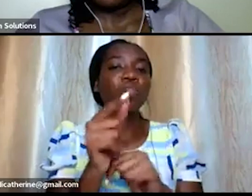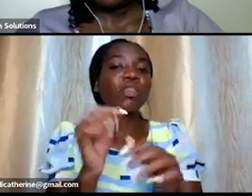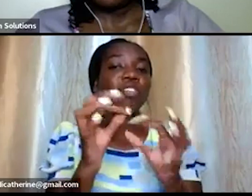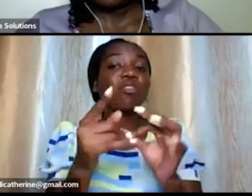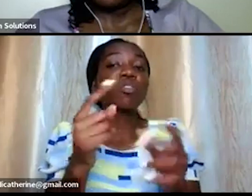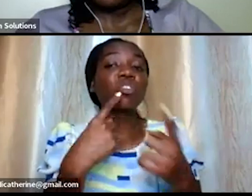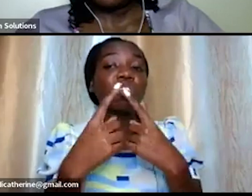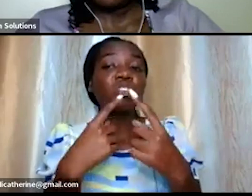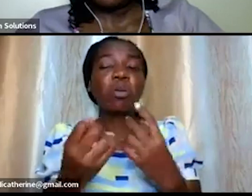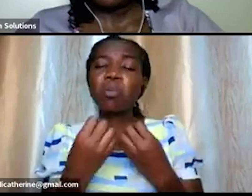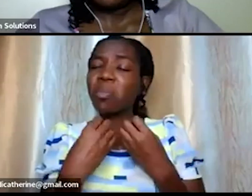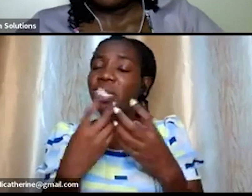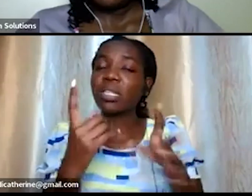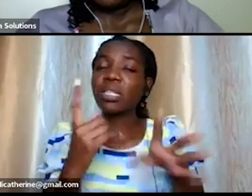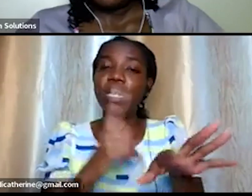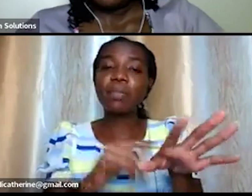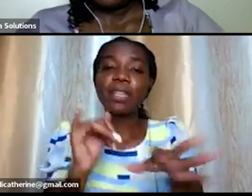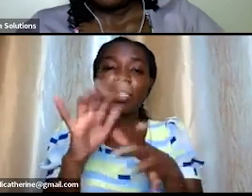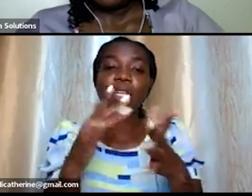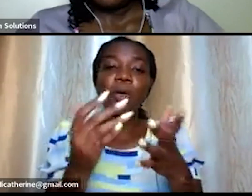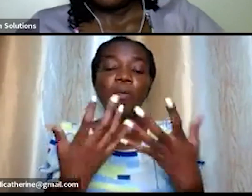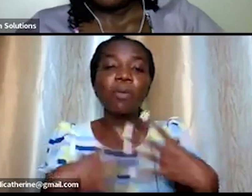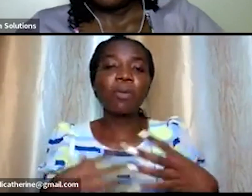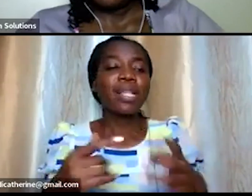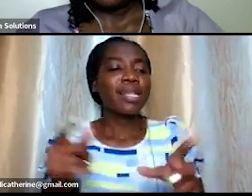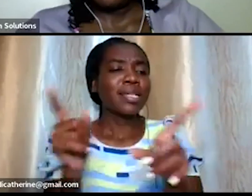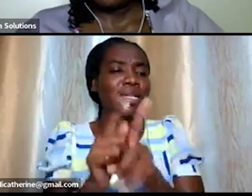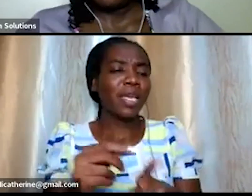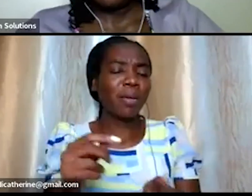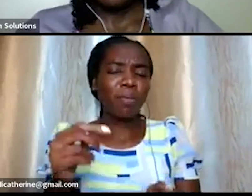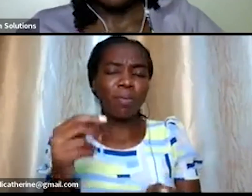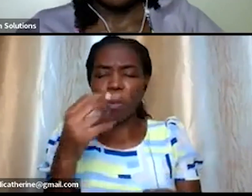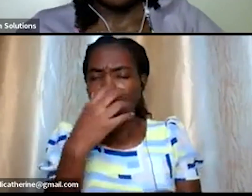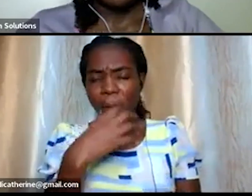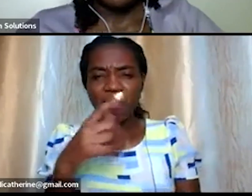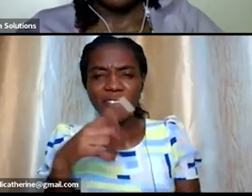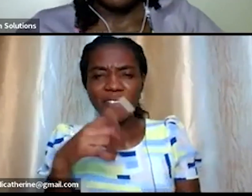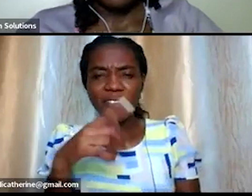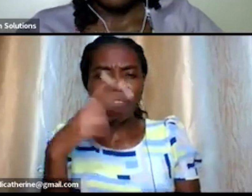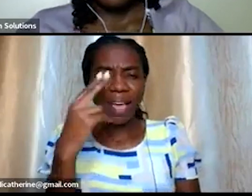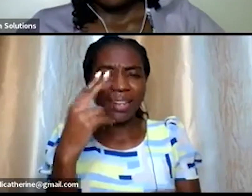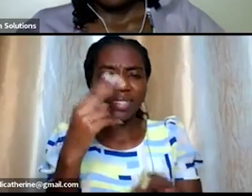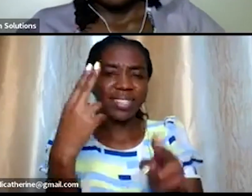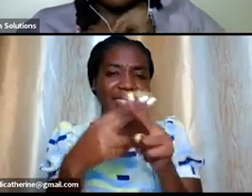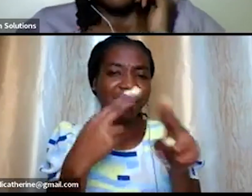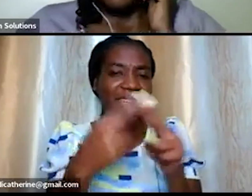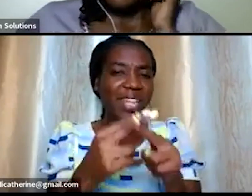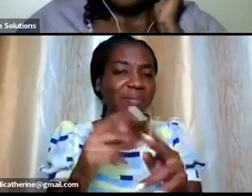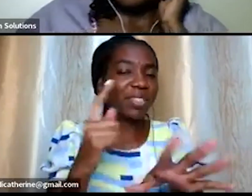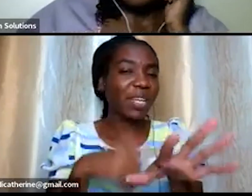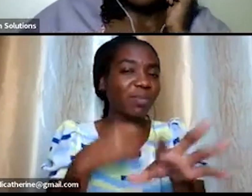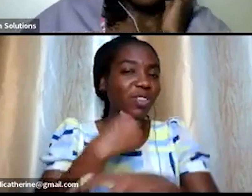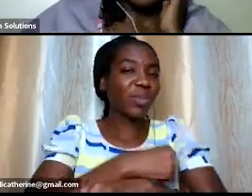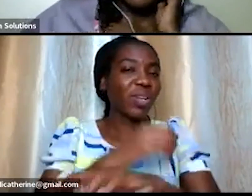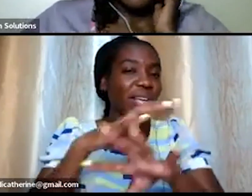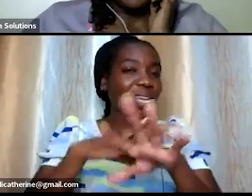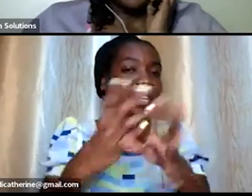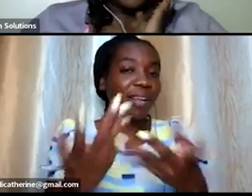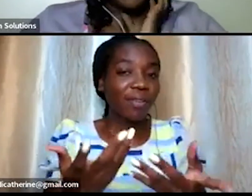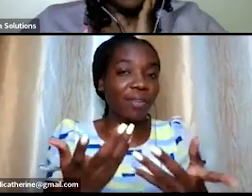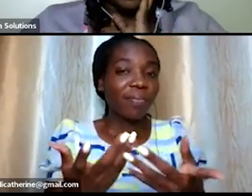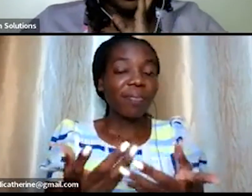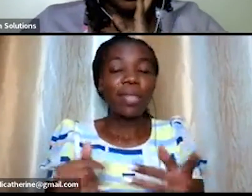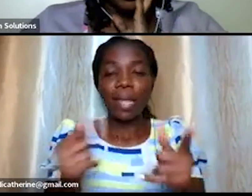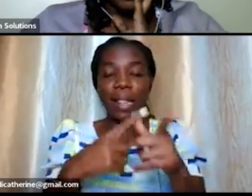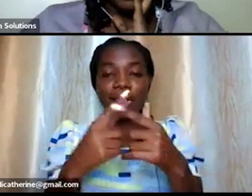how people will, even the nickname when we were in school, that's how people acquired nicknames. Yeah, so that people